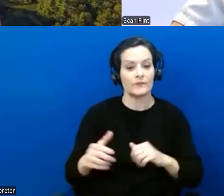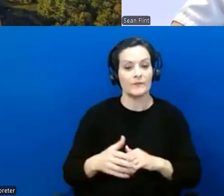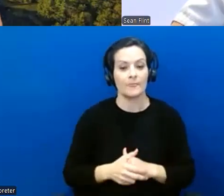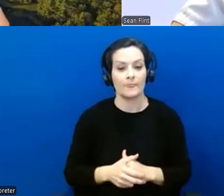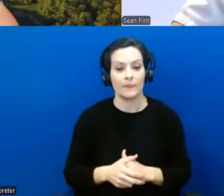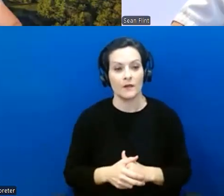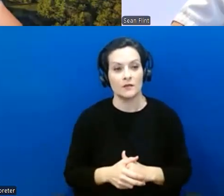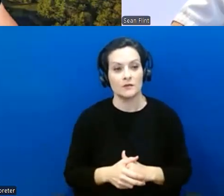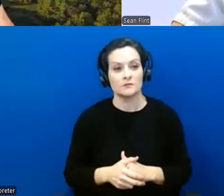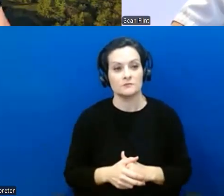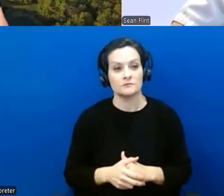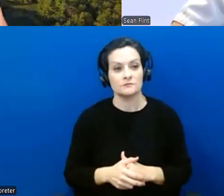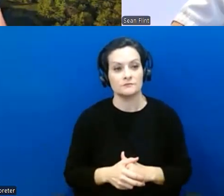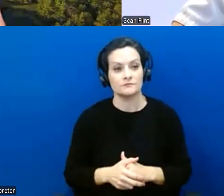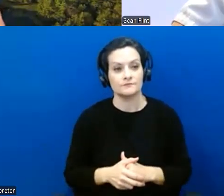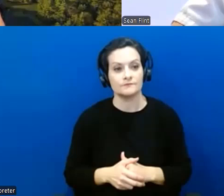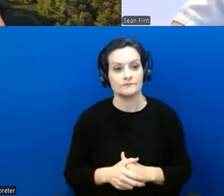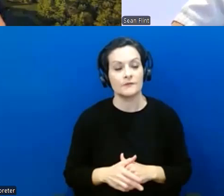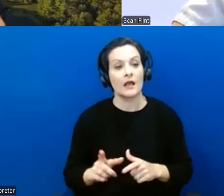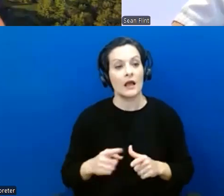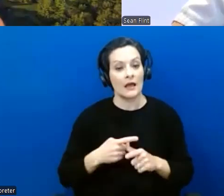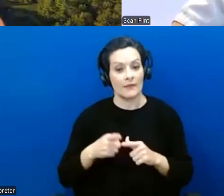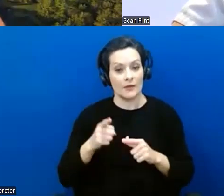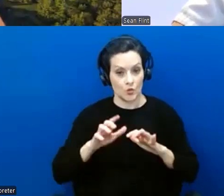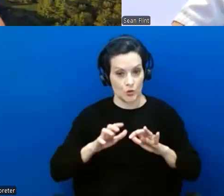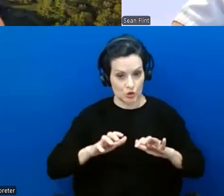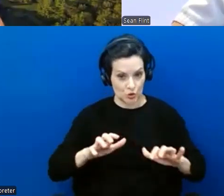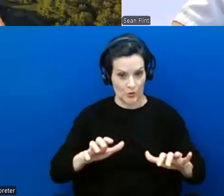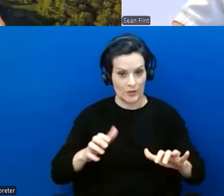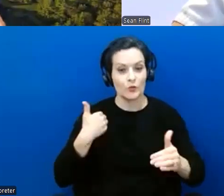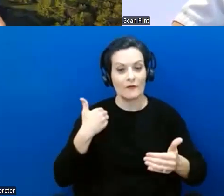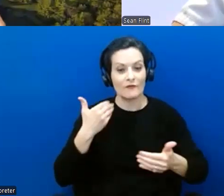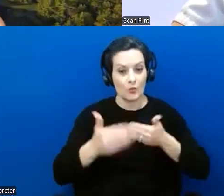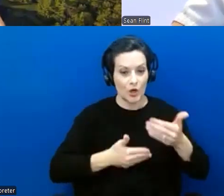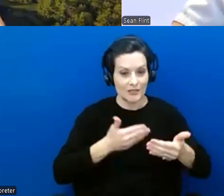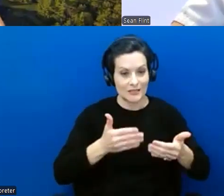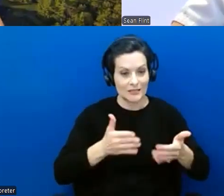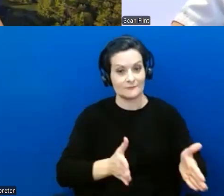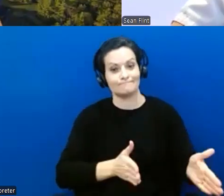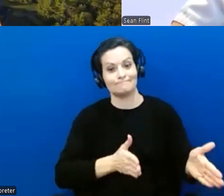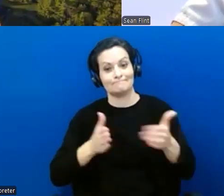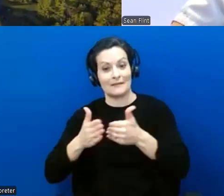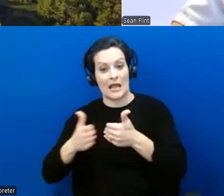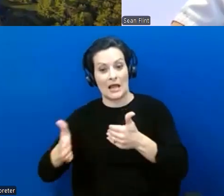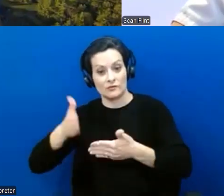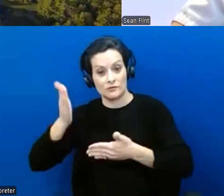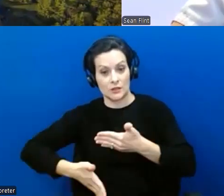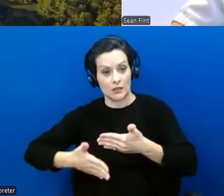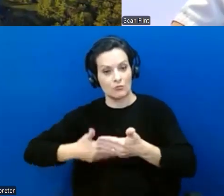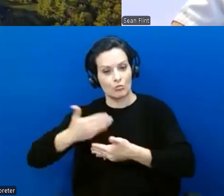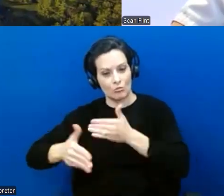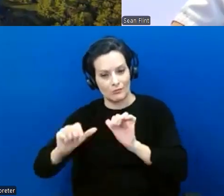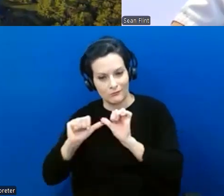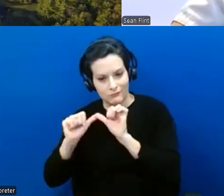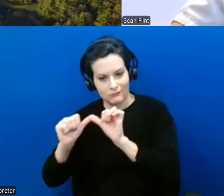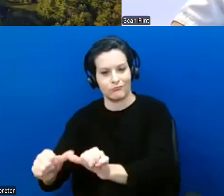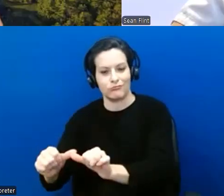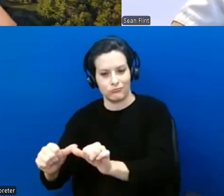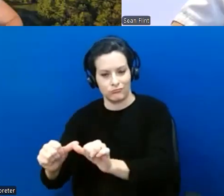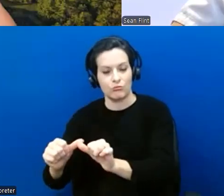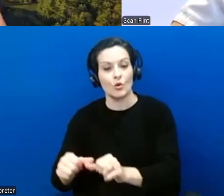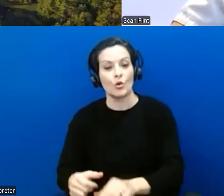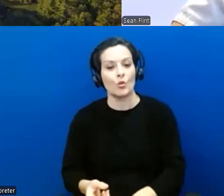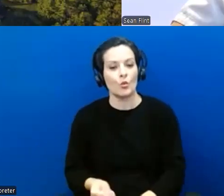there's a whole process that occurs while you're doing the thing, and then there should be a whole process that occurs after you do the thing. Because one thing that I've